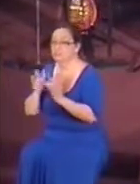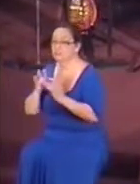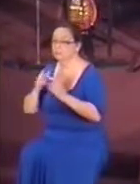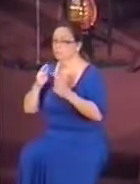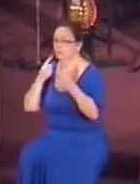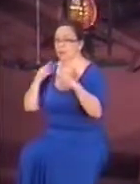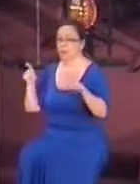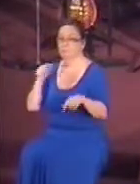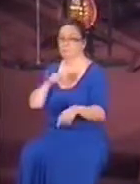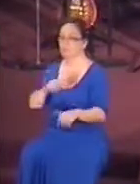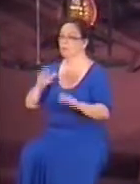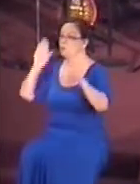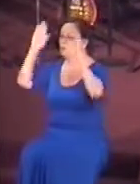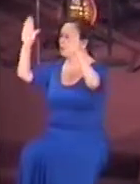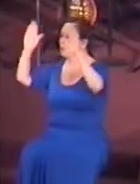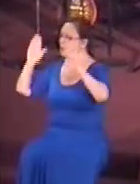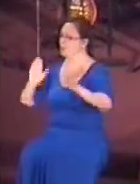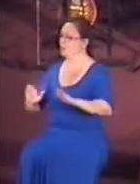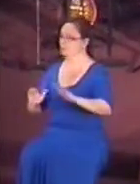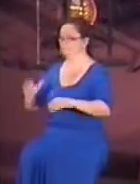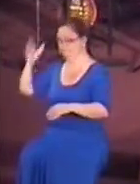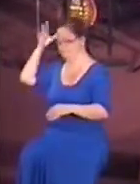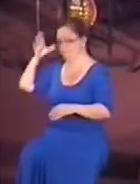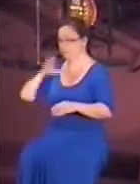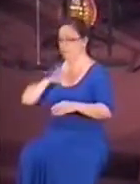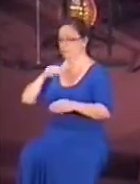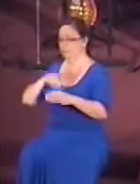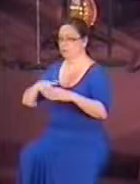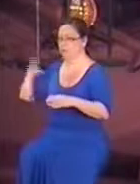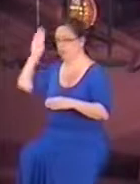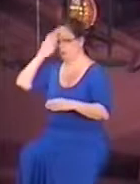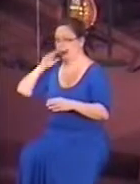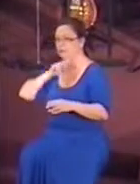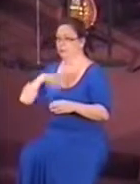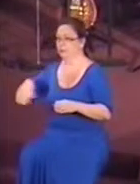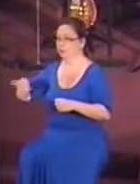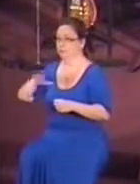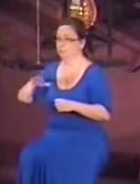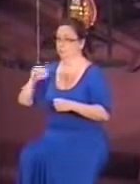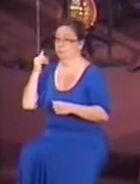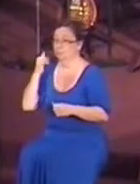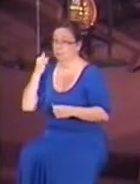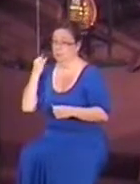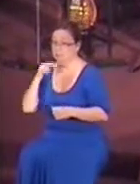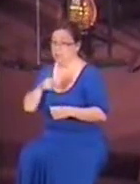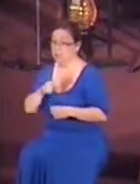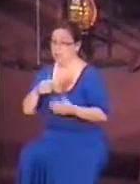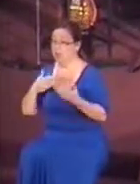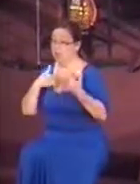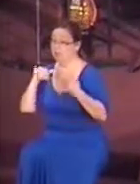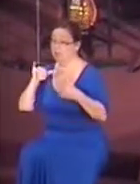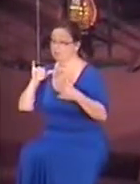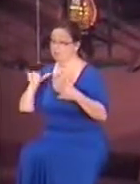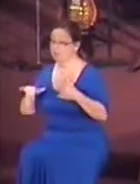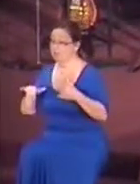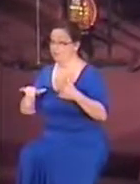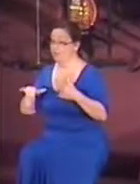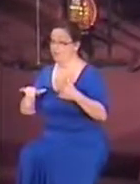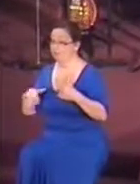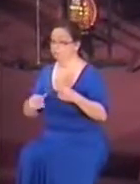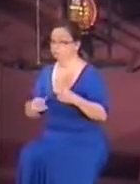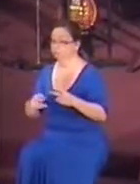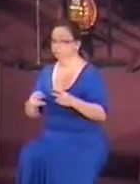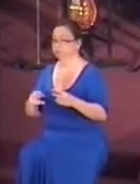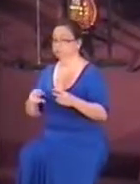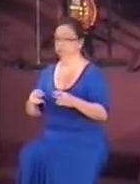him to be one of the greatest men in the kingdom of God. If John had that type of prestige in the eyes of